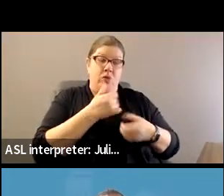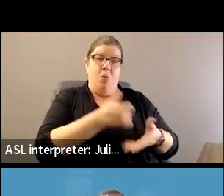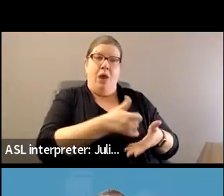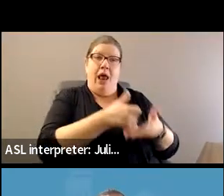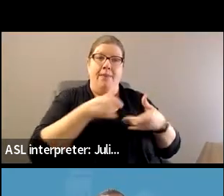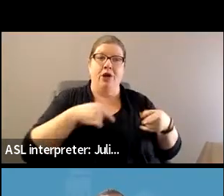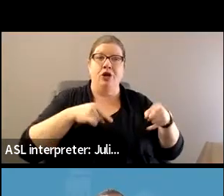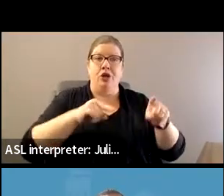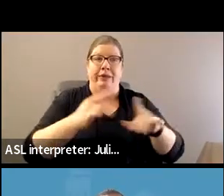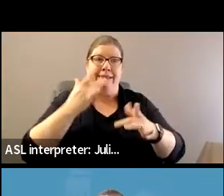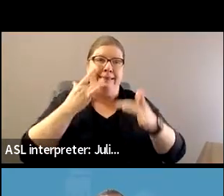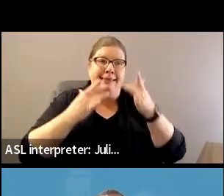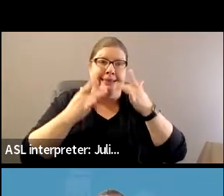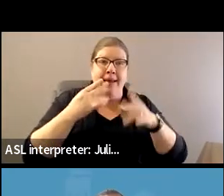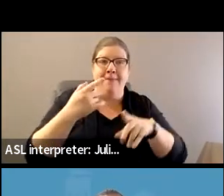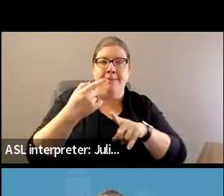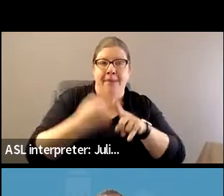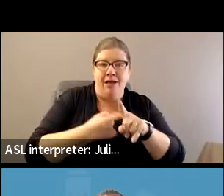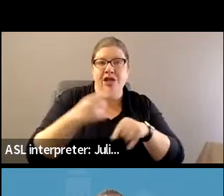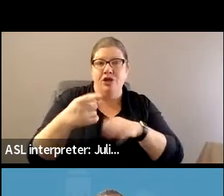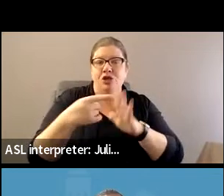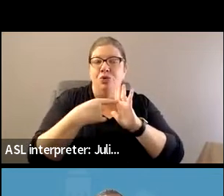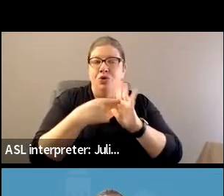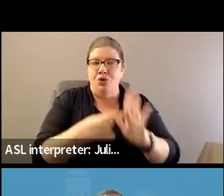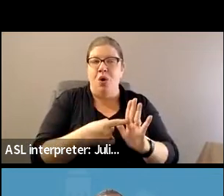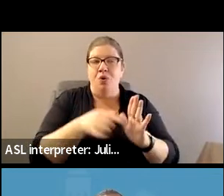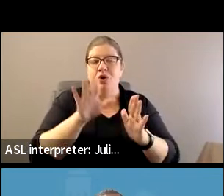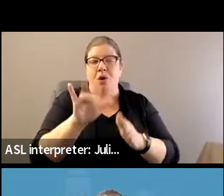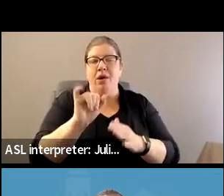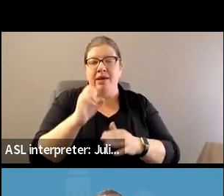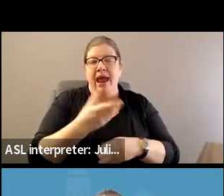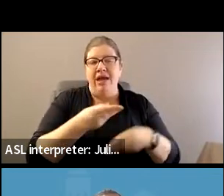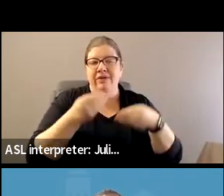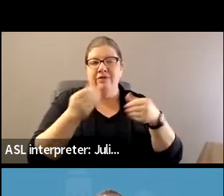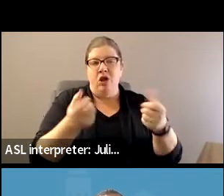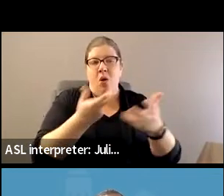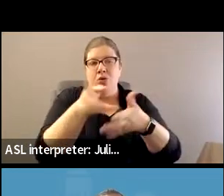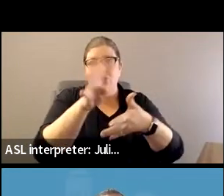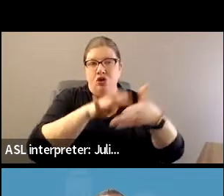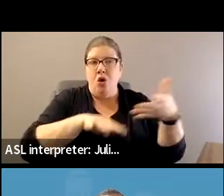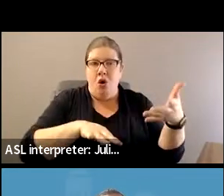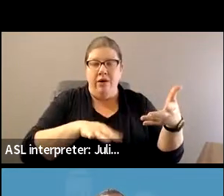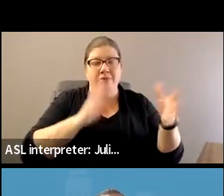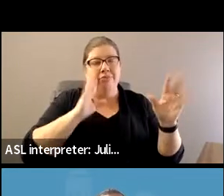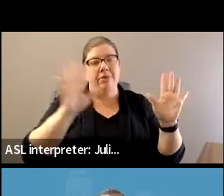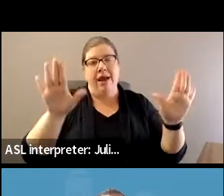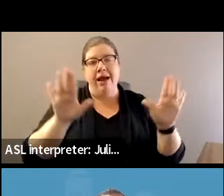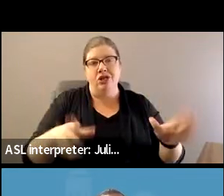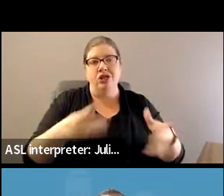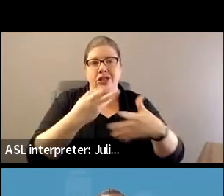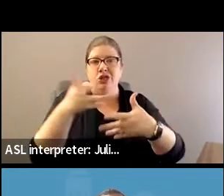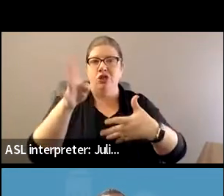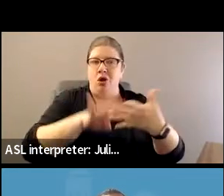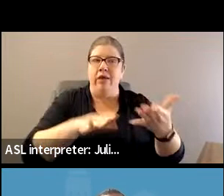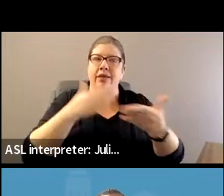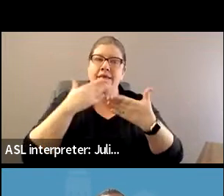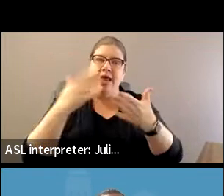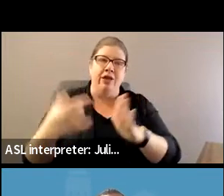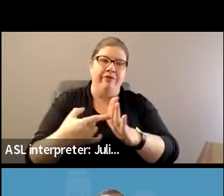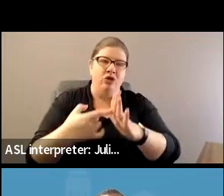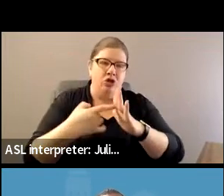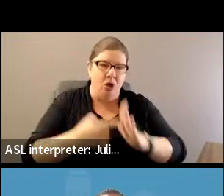during those dry months, as you showed in your cash flow chart. That was an excellent chart. I'm so glad you showed